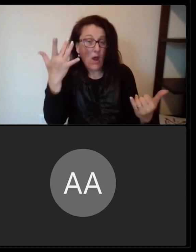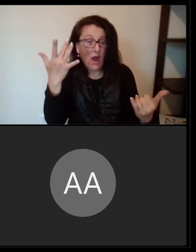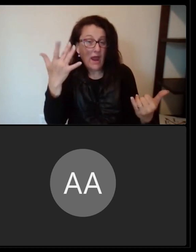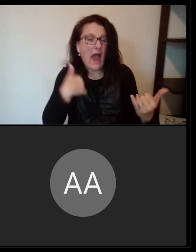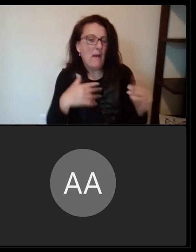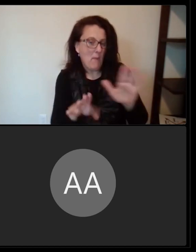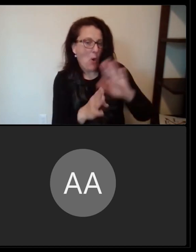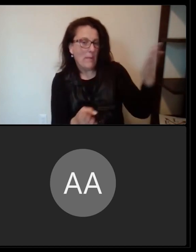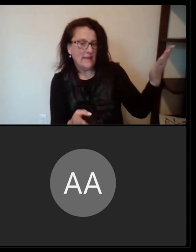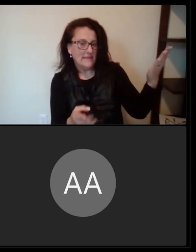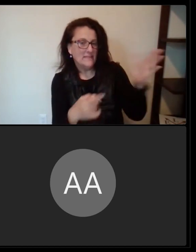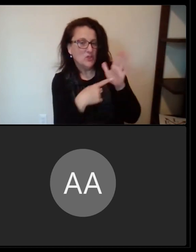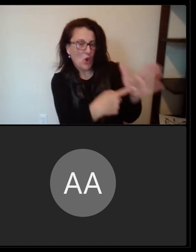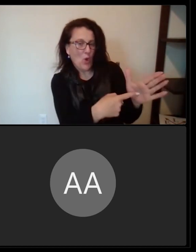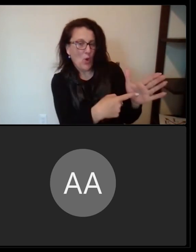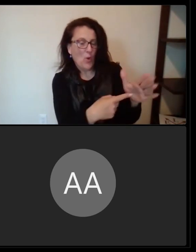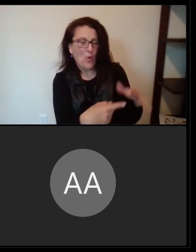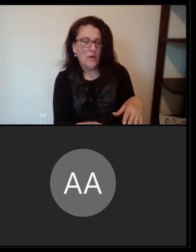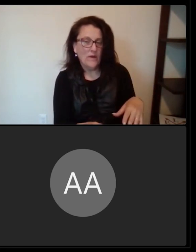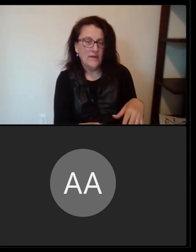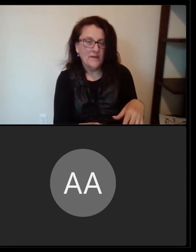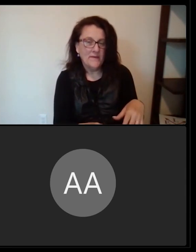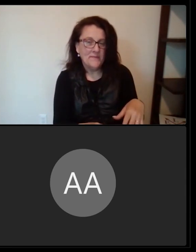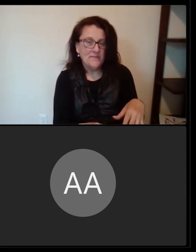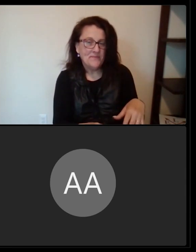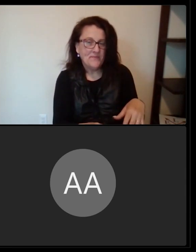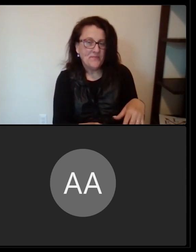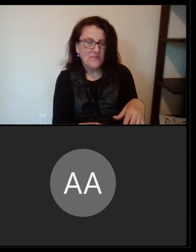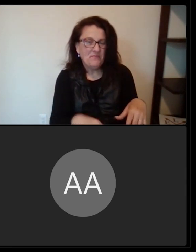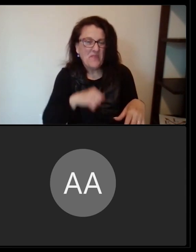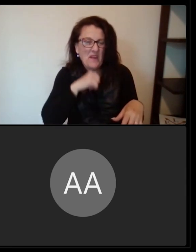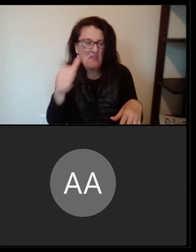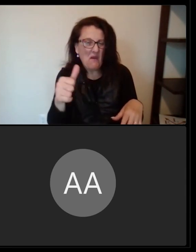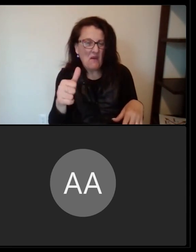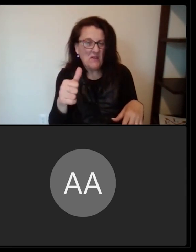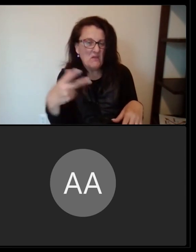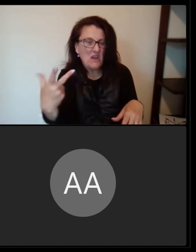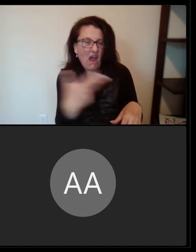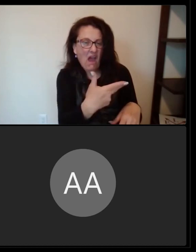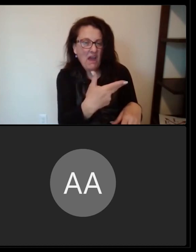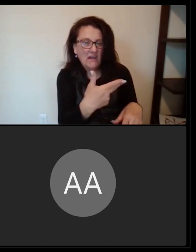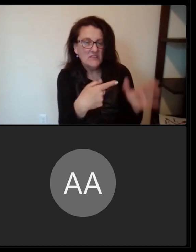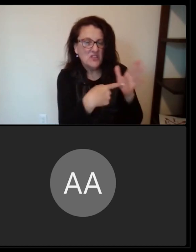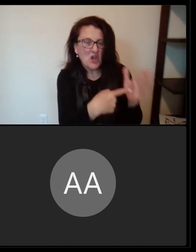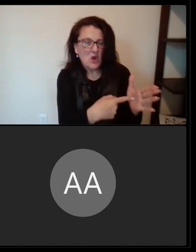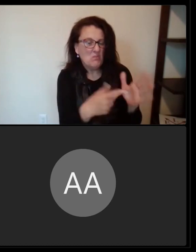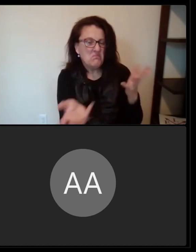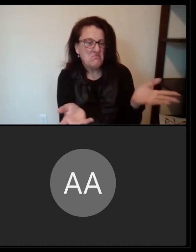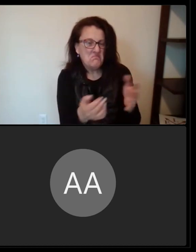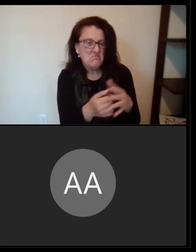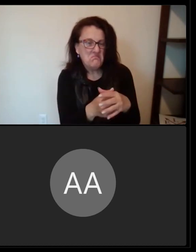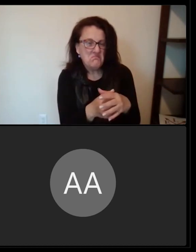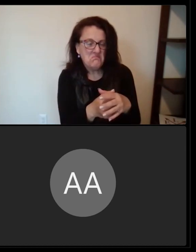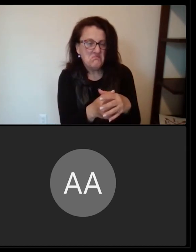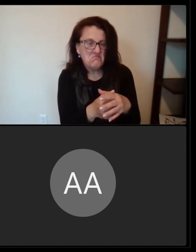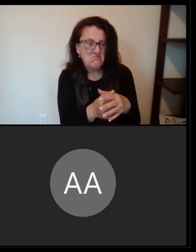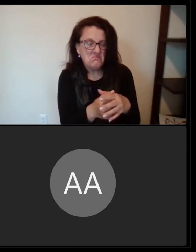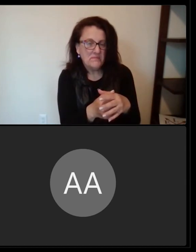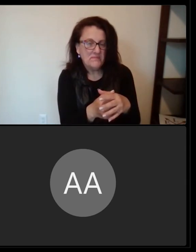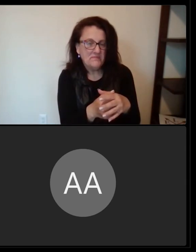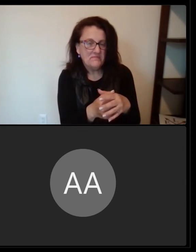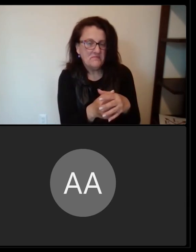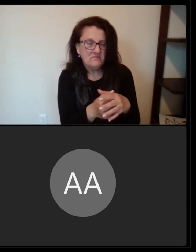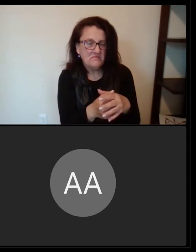it up for you. And we weren't going to get into the cutting of those seals as part of this